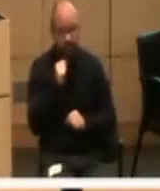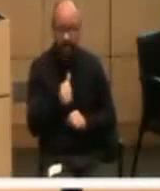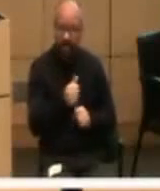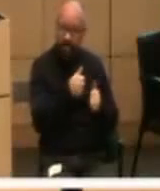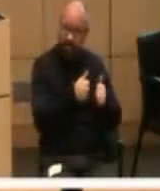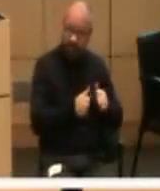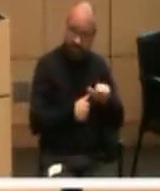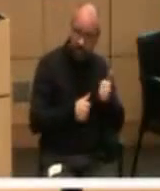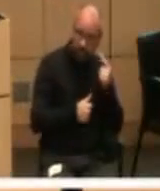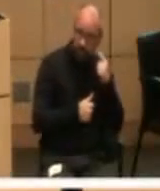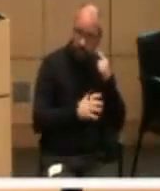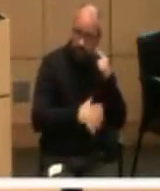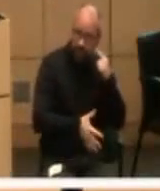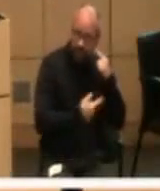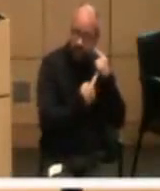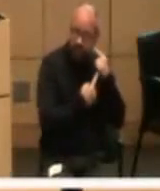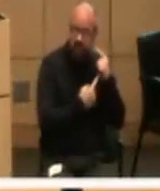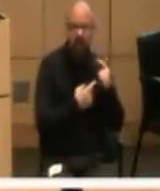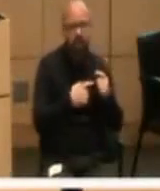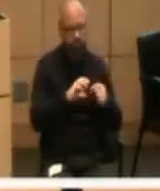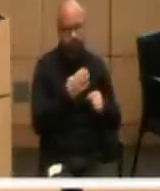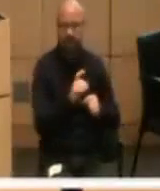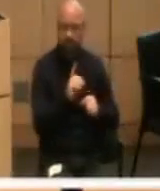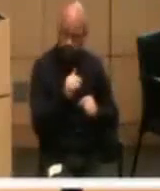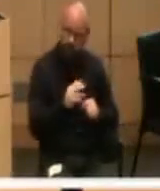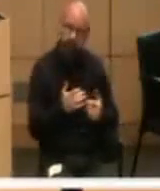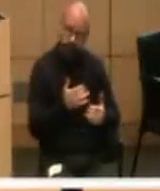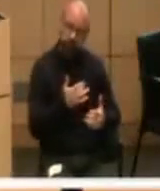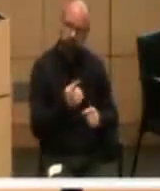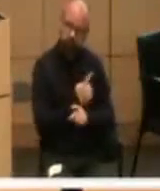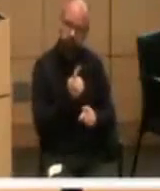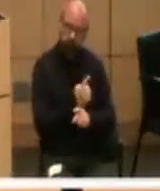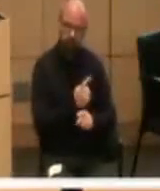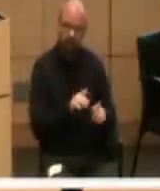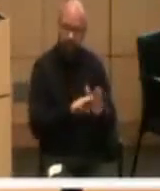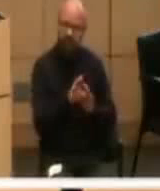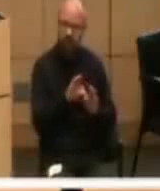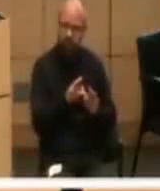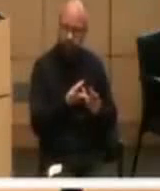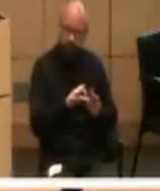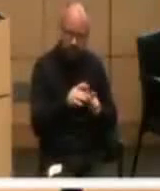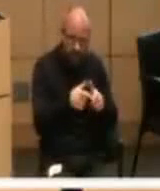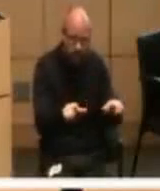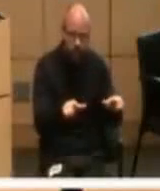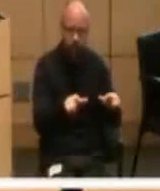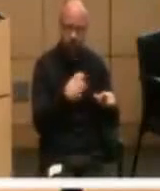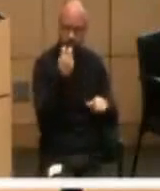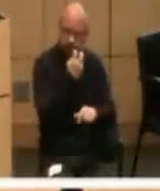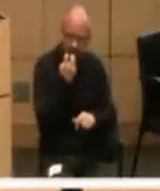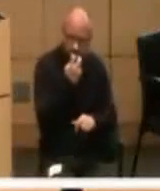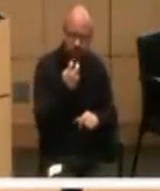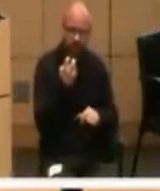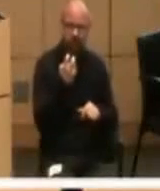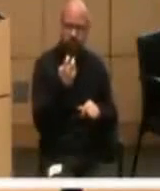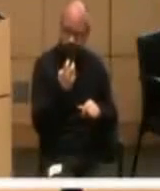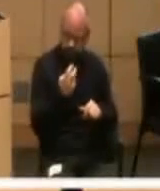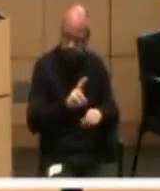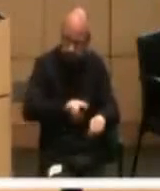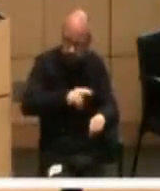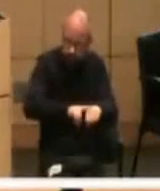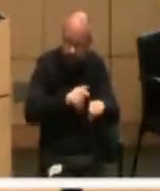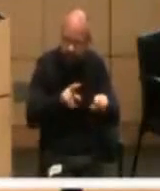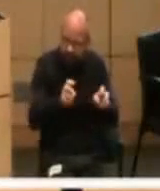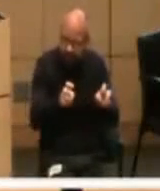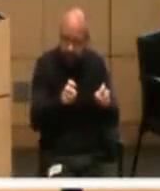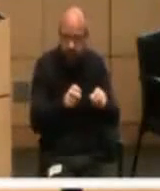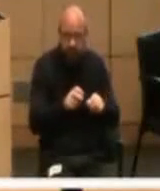child typically develops speech and language, and there's crossover in the system. And so how that impacts,